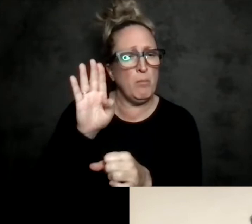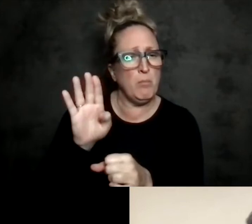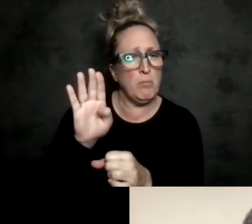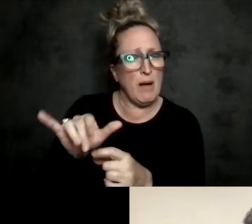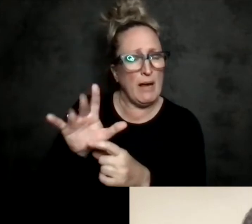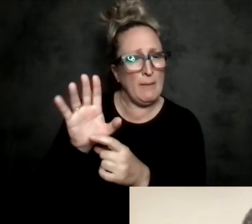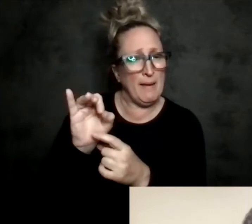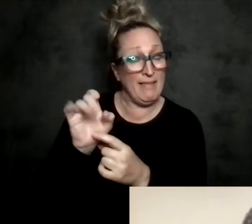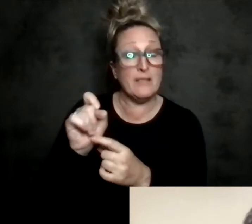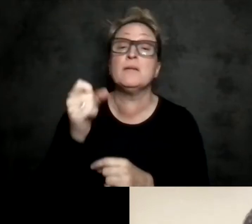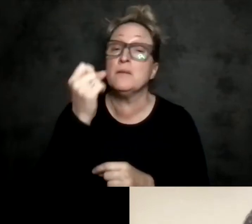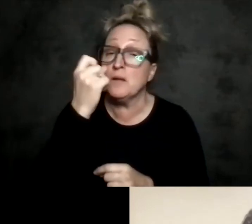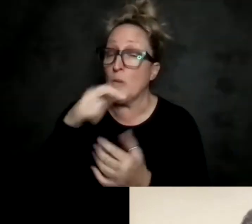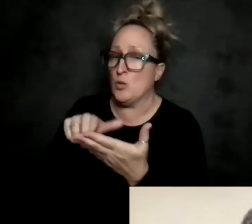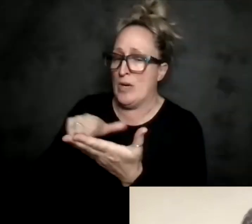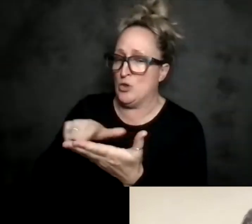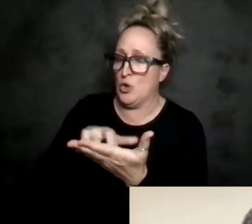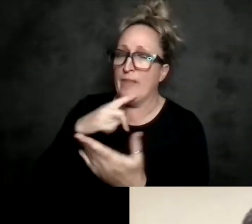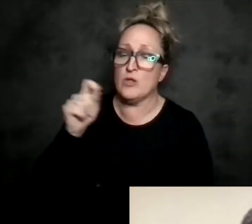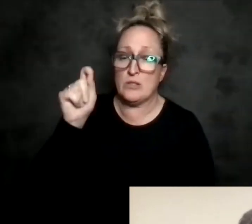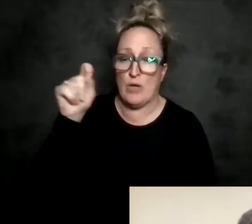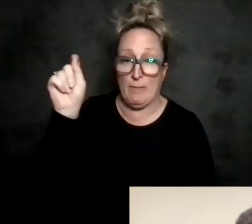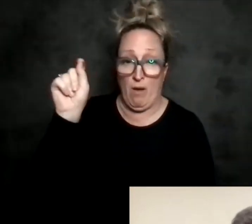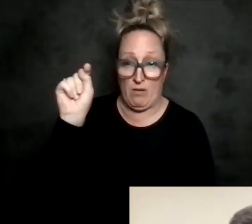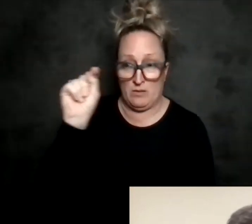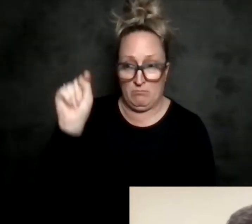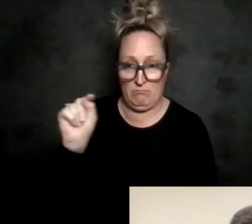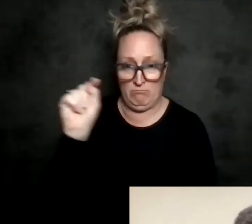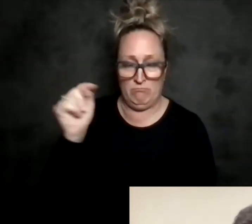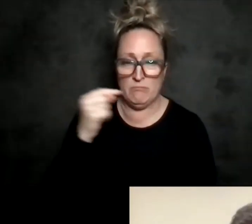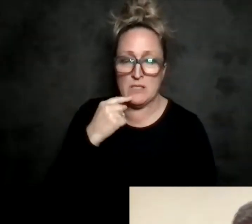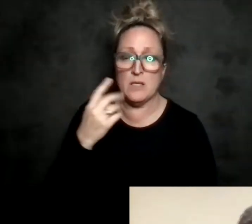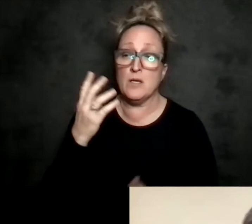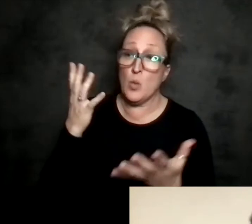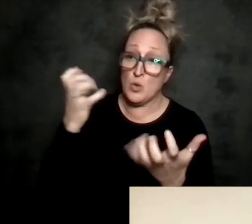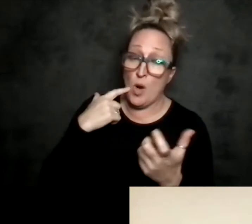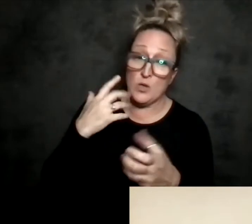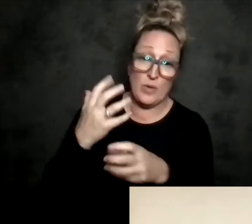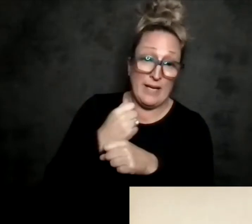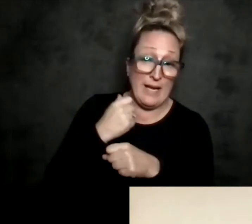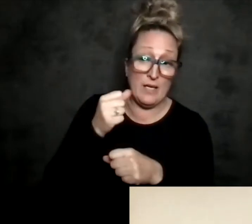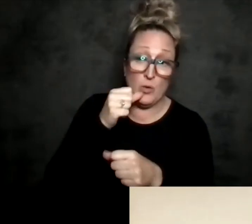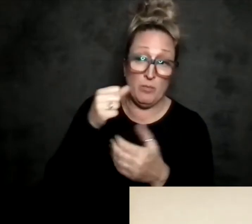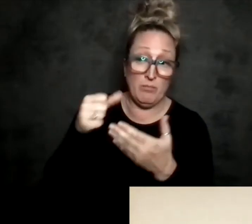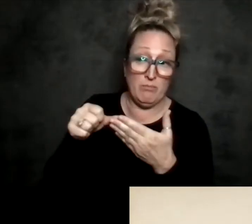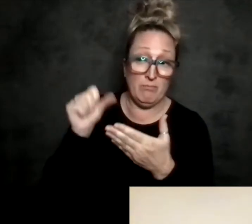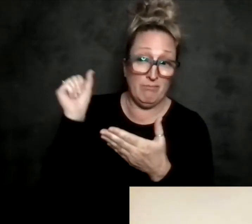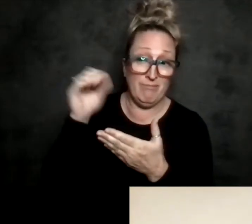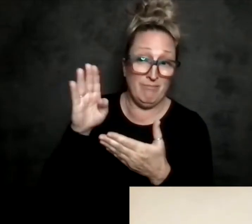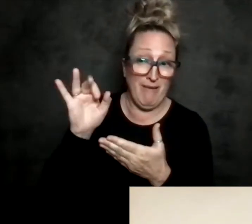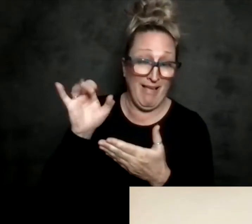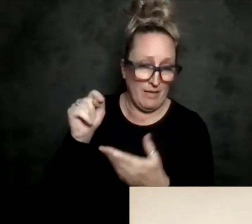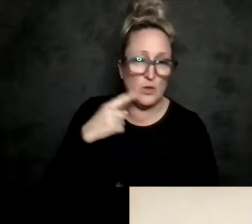When you are registering, there is a checkbox that says, would you like to receive your ballot in the mail? And you just have to check it.